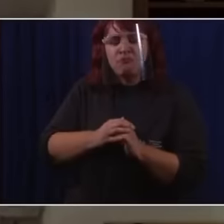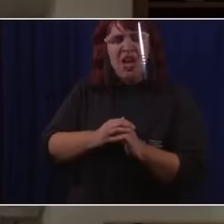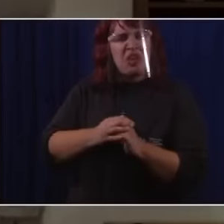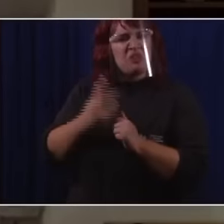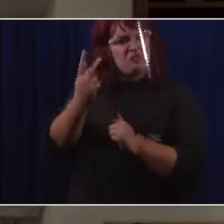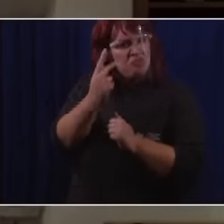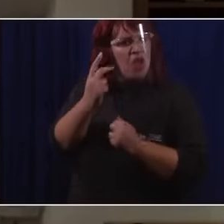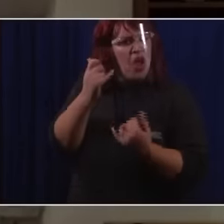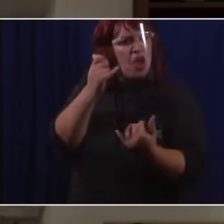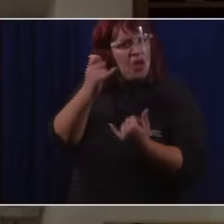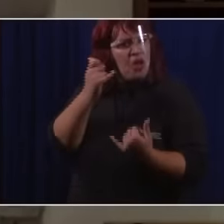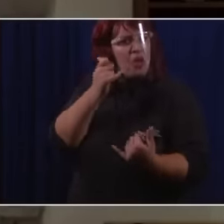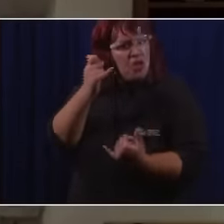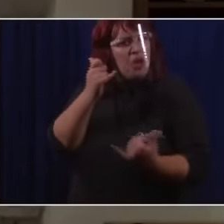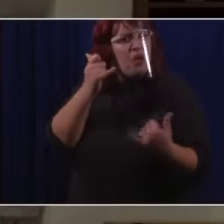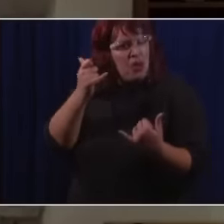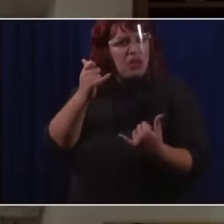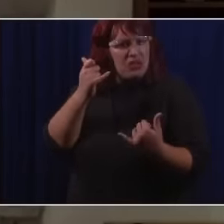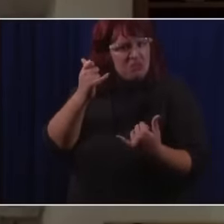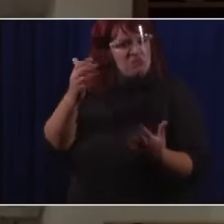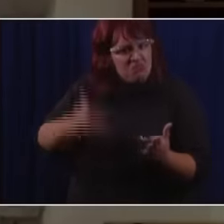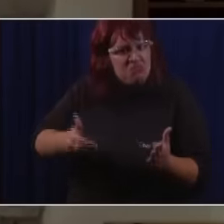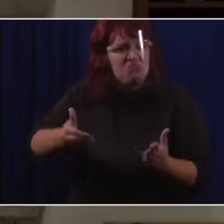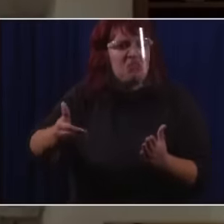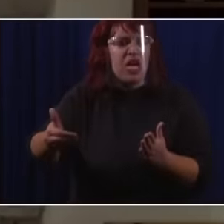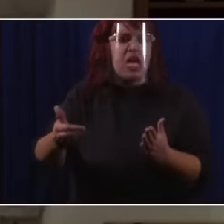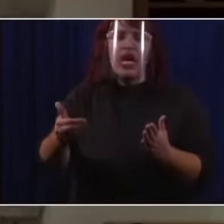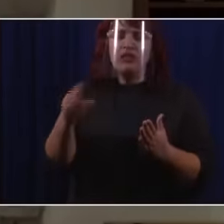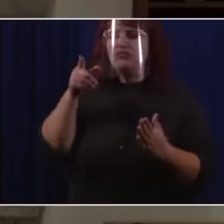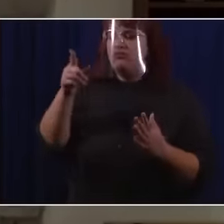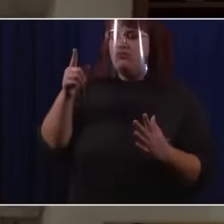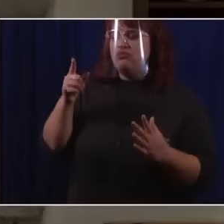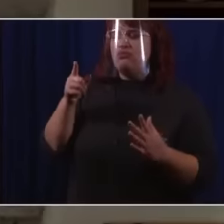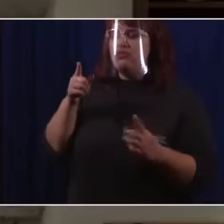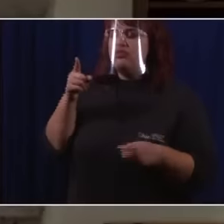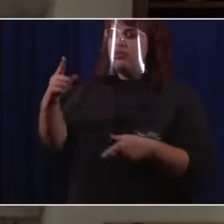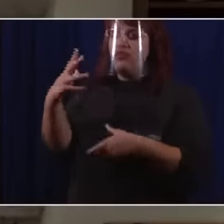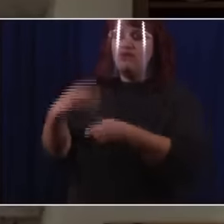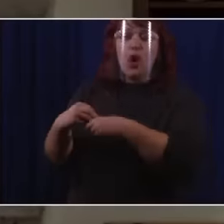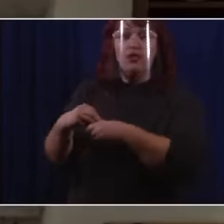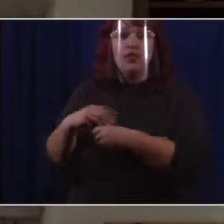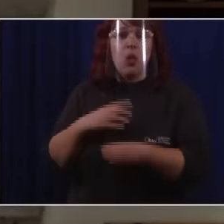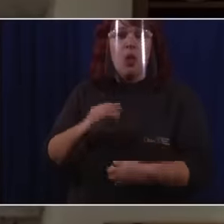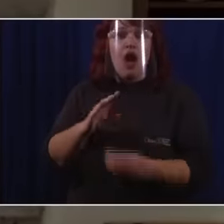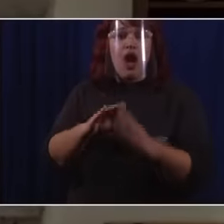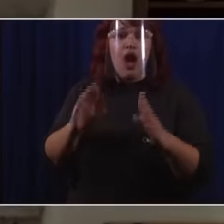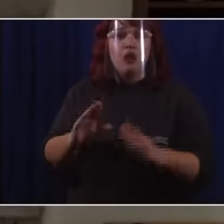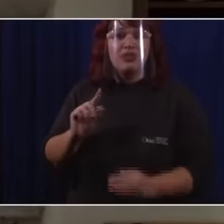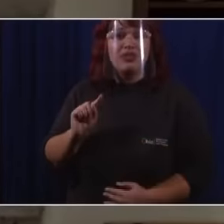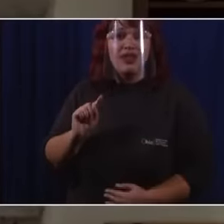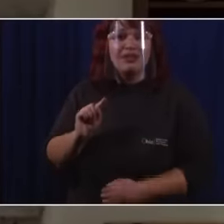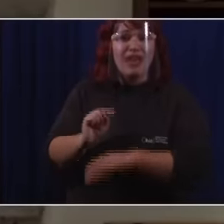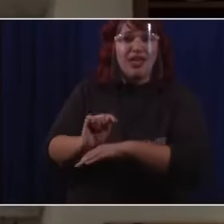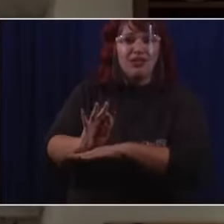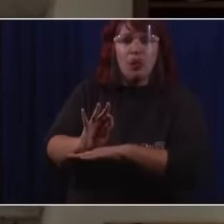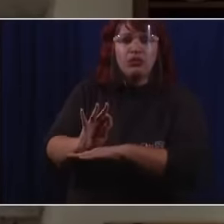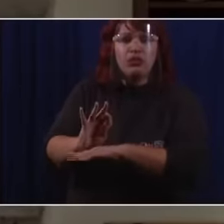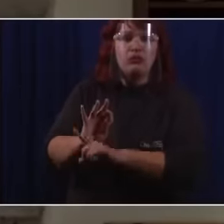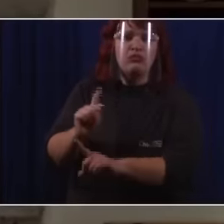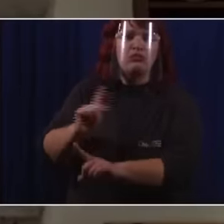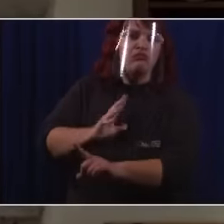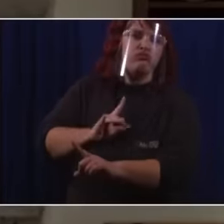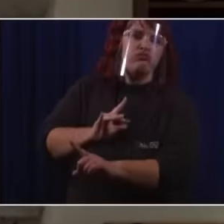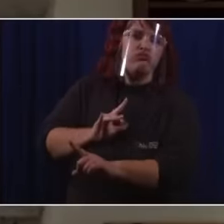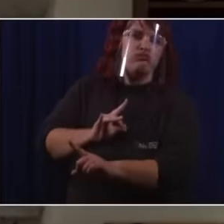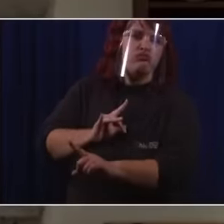regularly. He's done a phenomenal job with the White House Task Force. We're on the phone generally once a week in a bigger